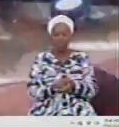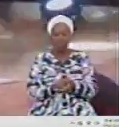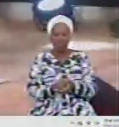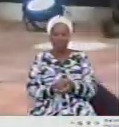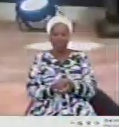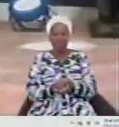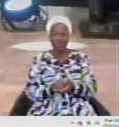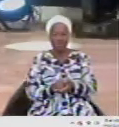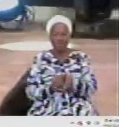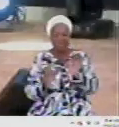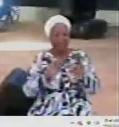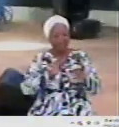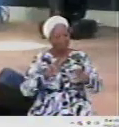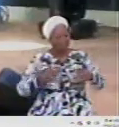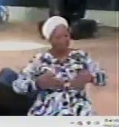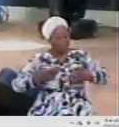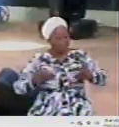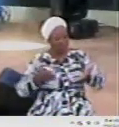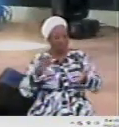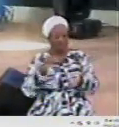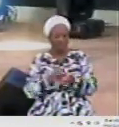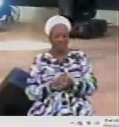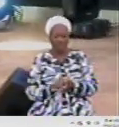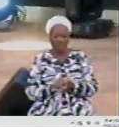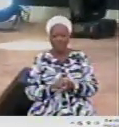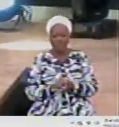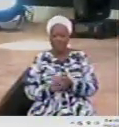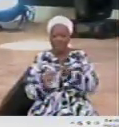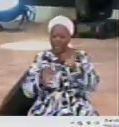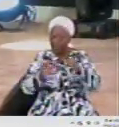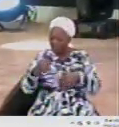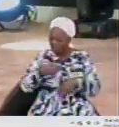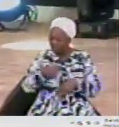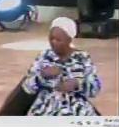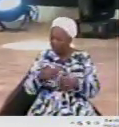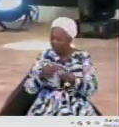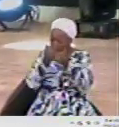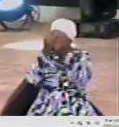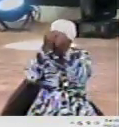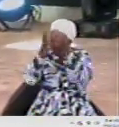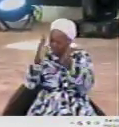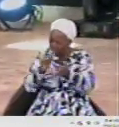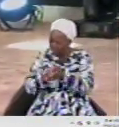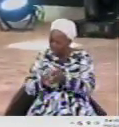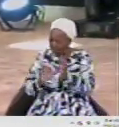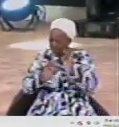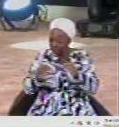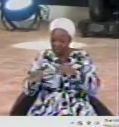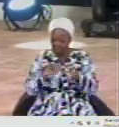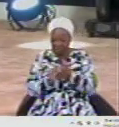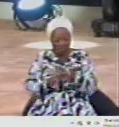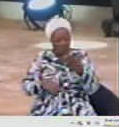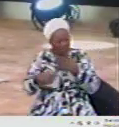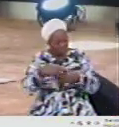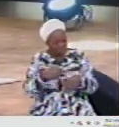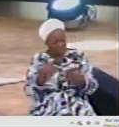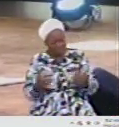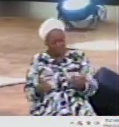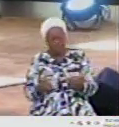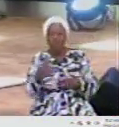I confess that, if I obey that, if I do that restitution,